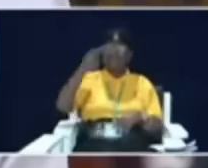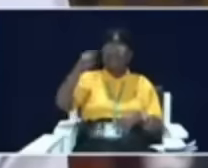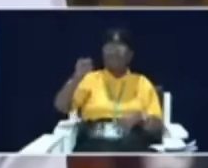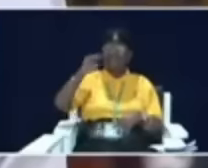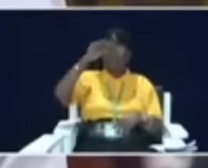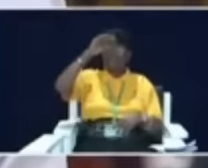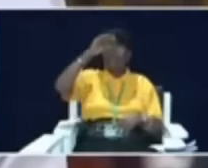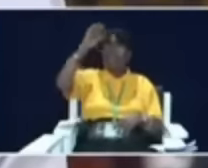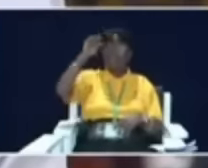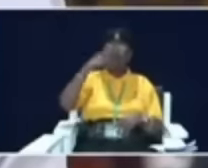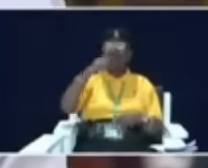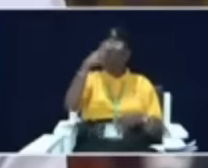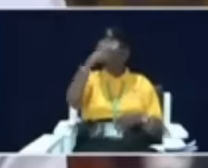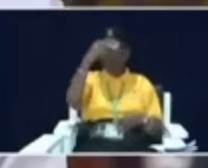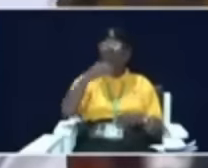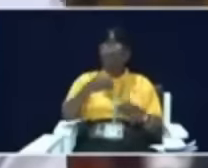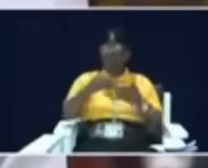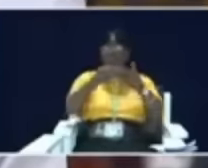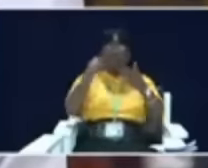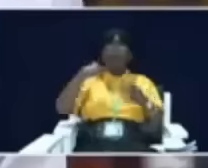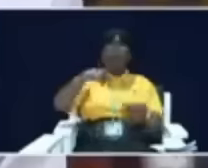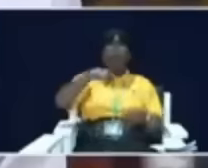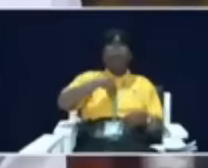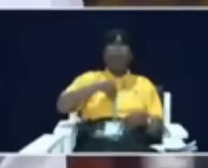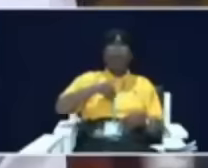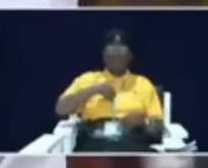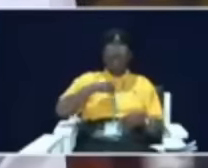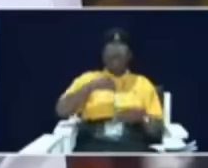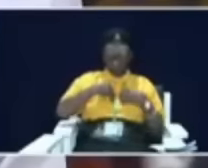me had done an excellent job.